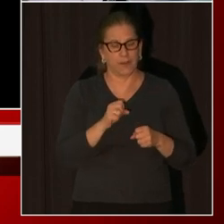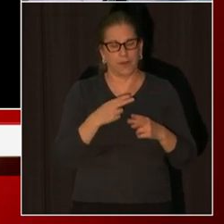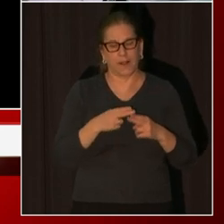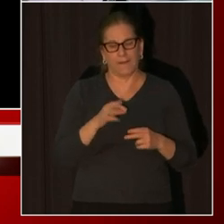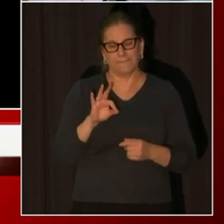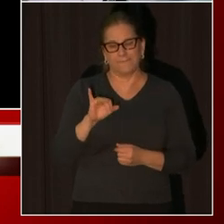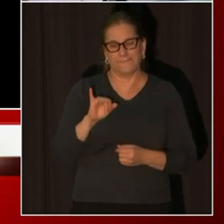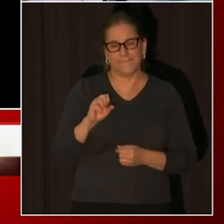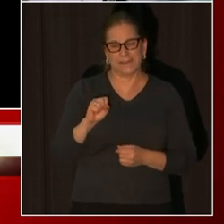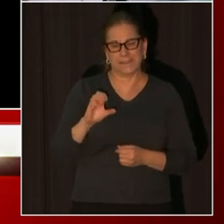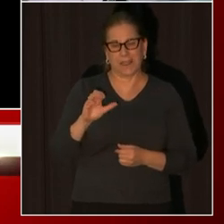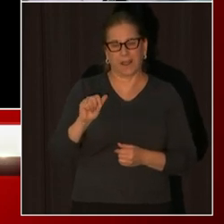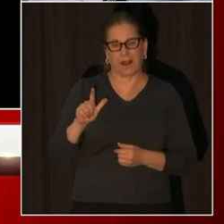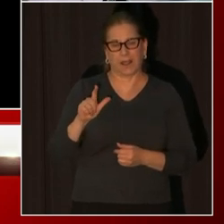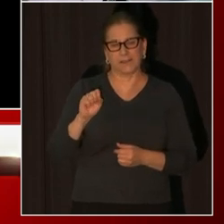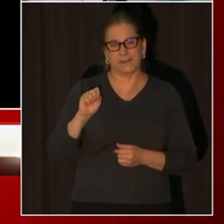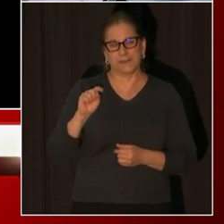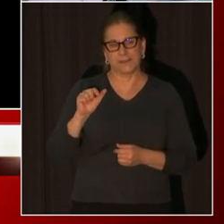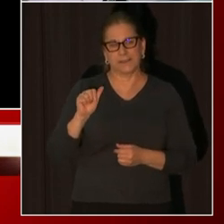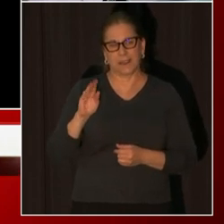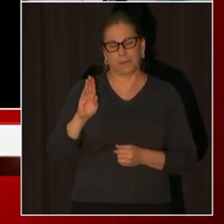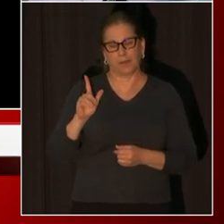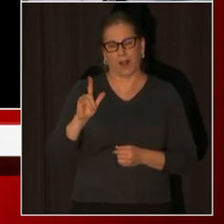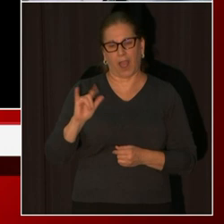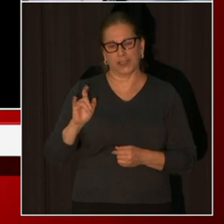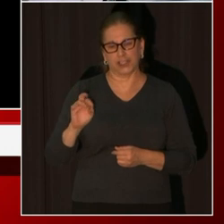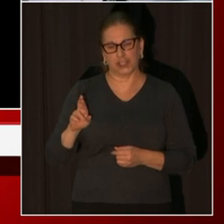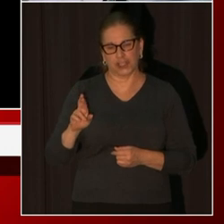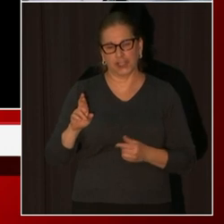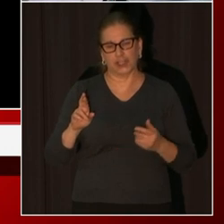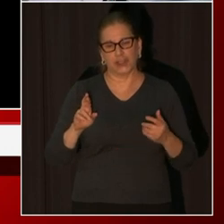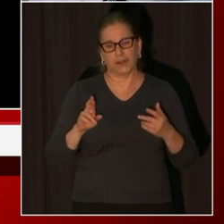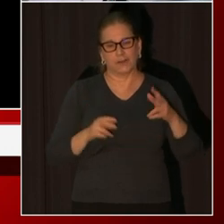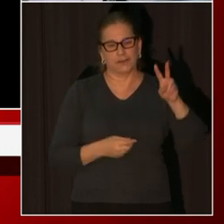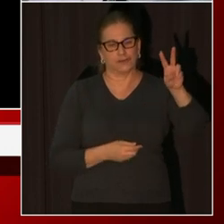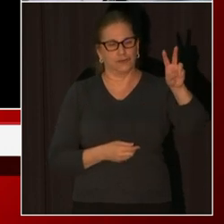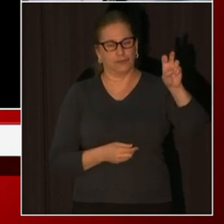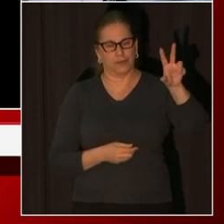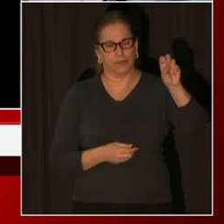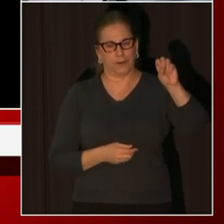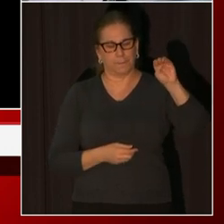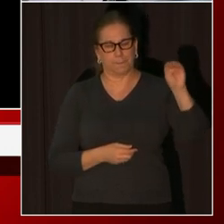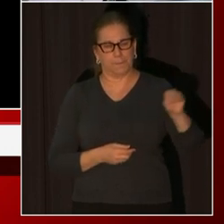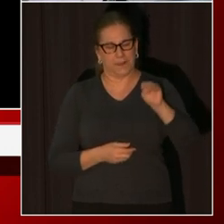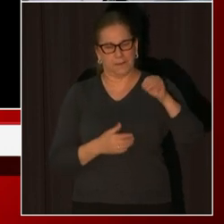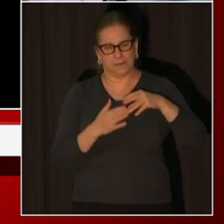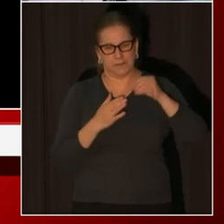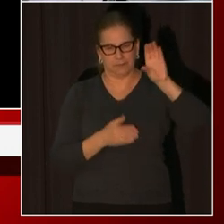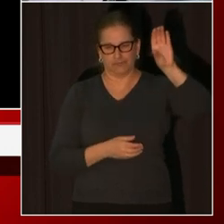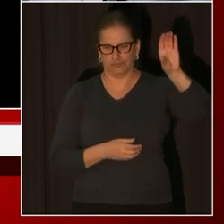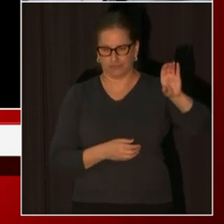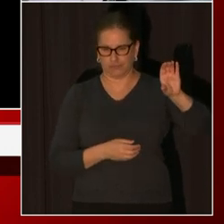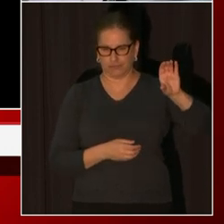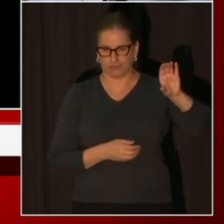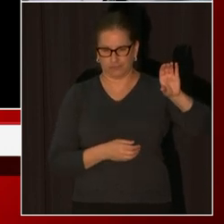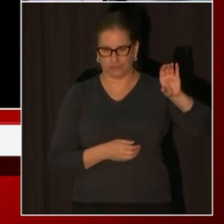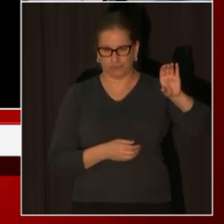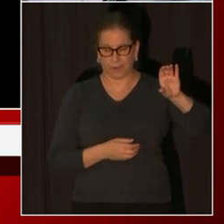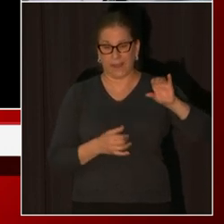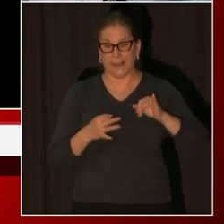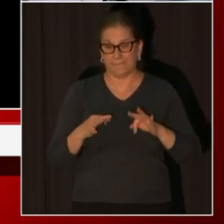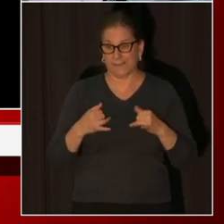million. It may be used to cover revenue shortfalls that we experience in the district. We're using all of the